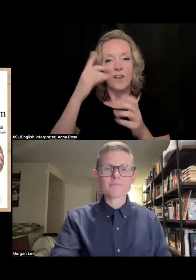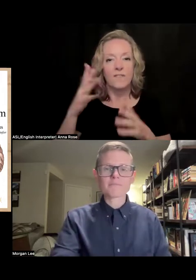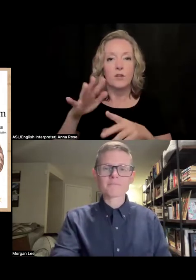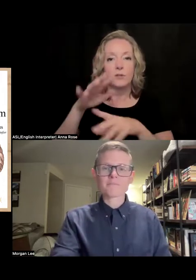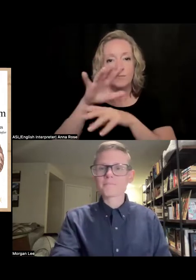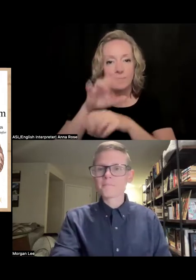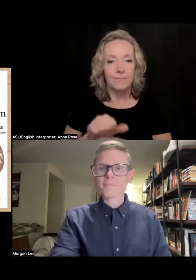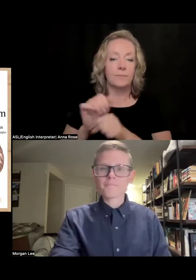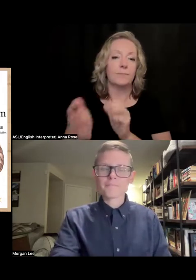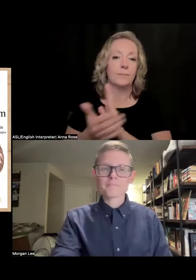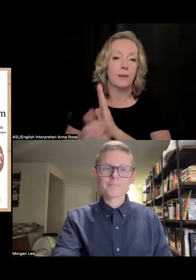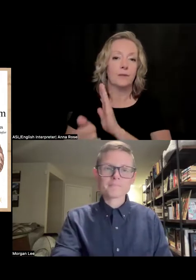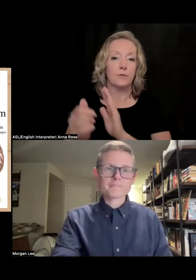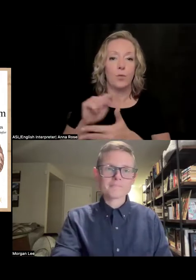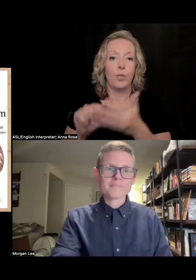practices.